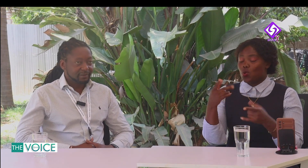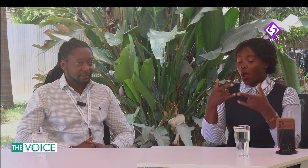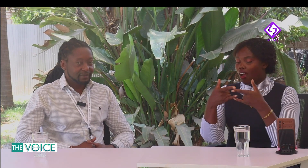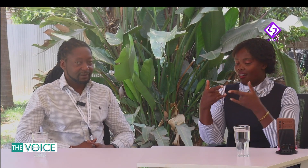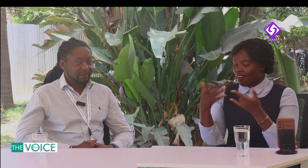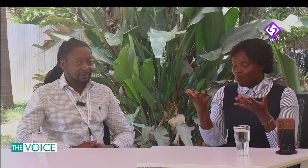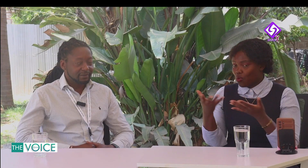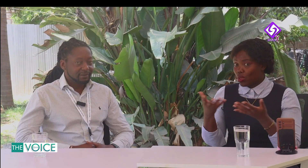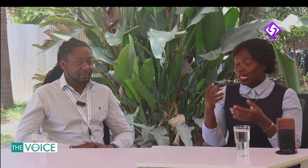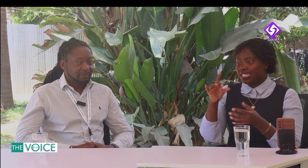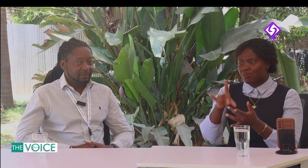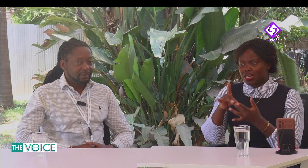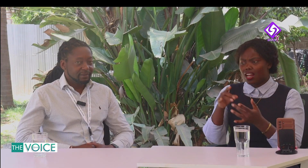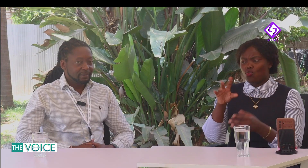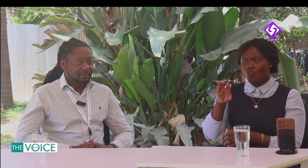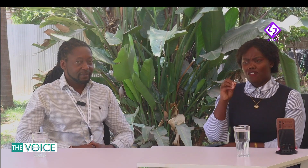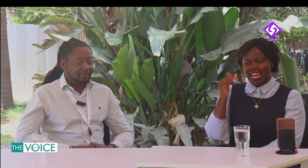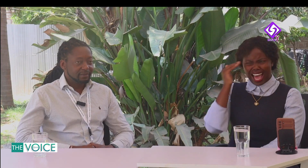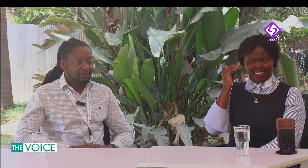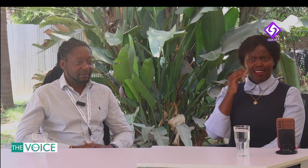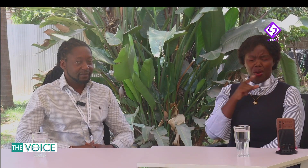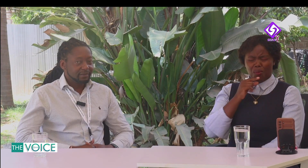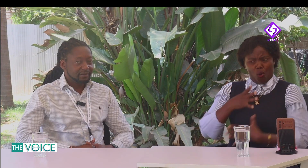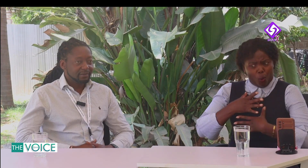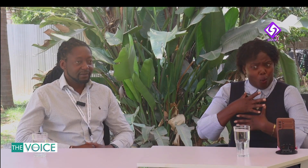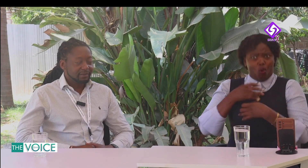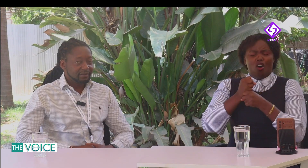So you saw the gap, and then